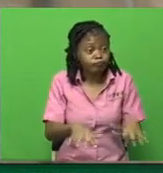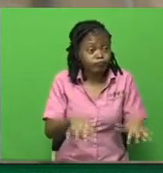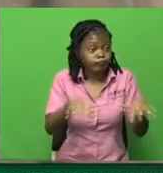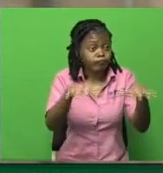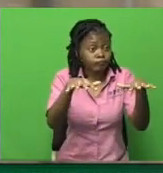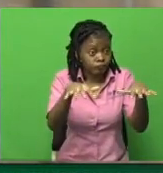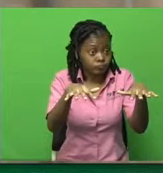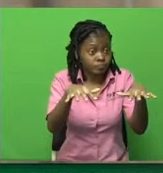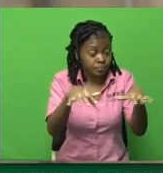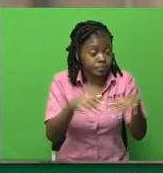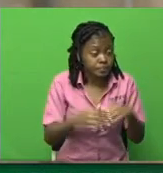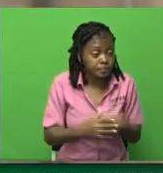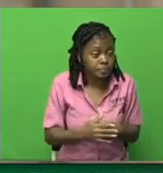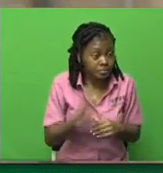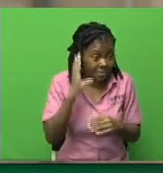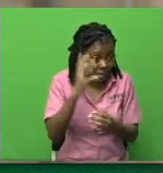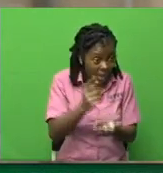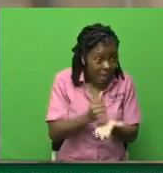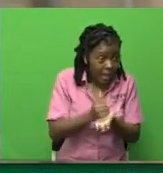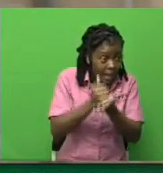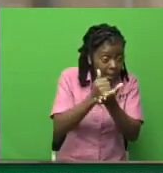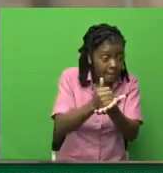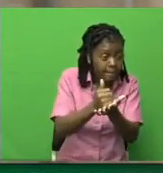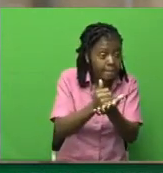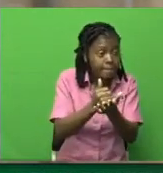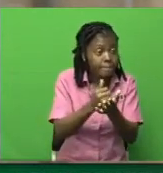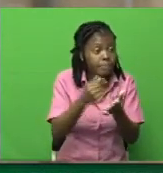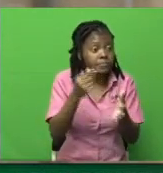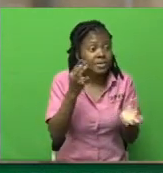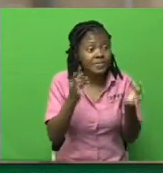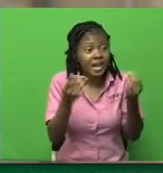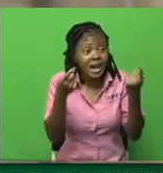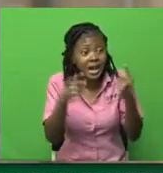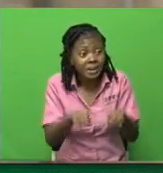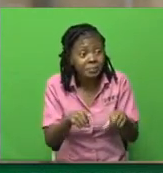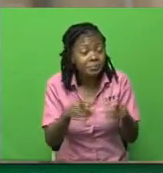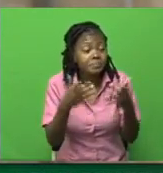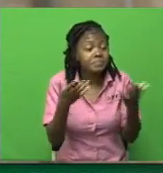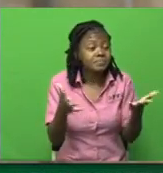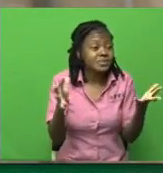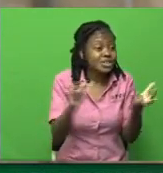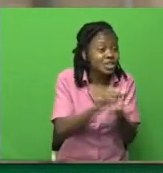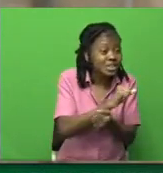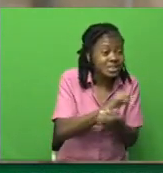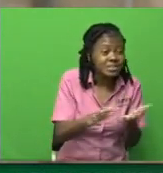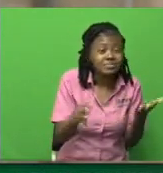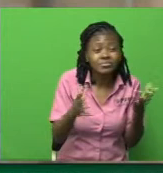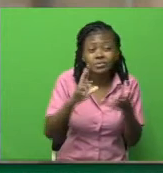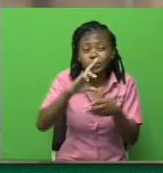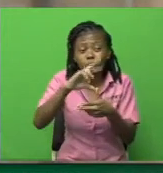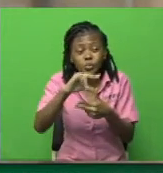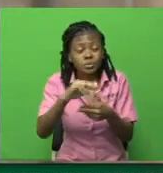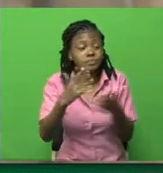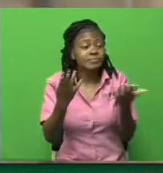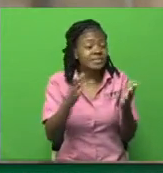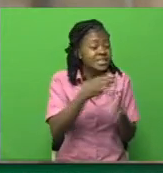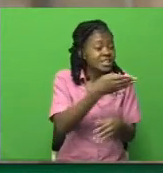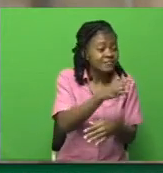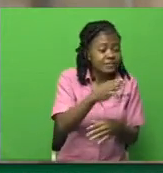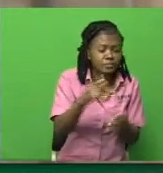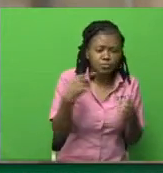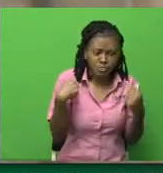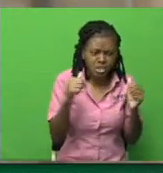quicker inspection of the network during and after disasters and consequently improve